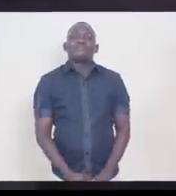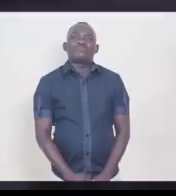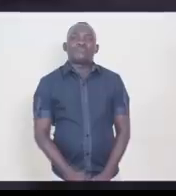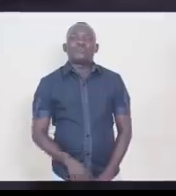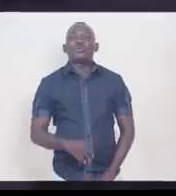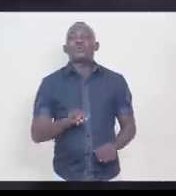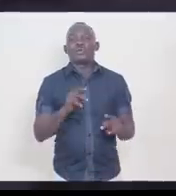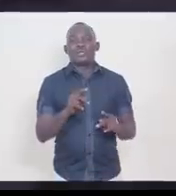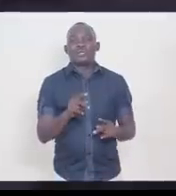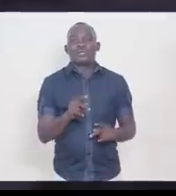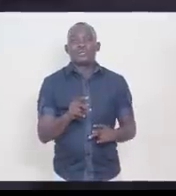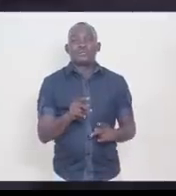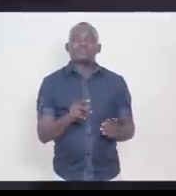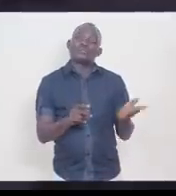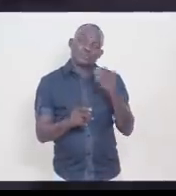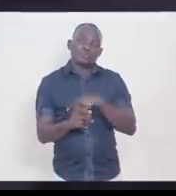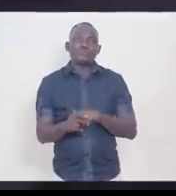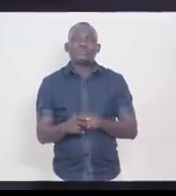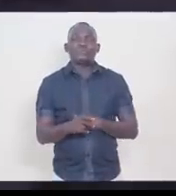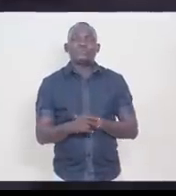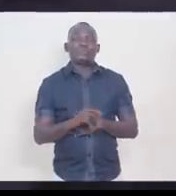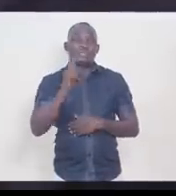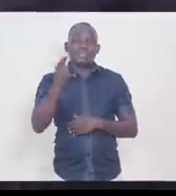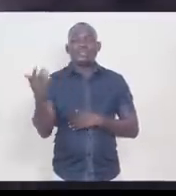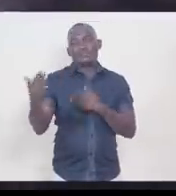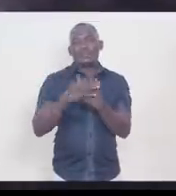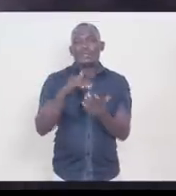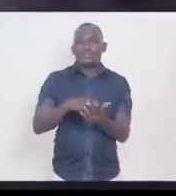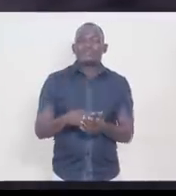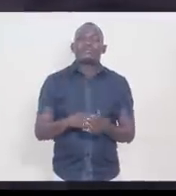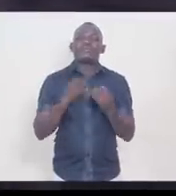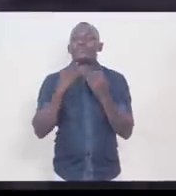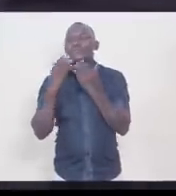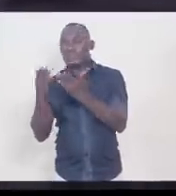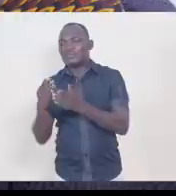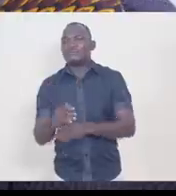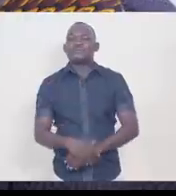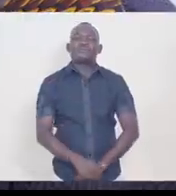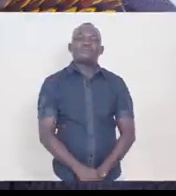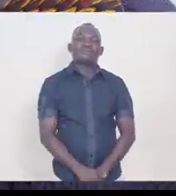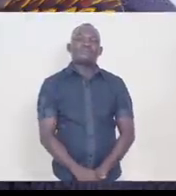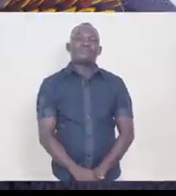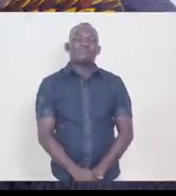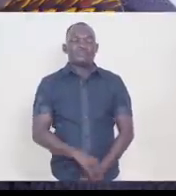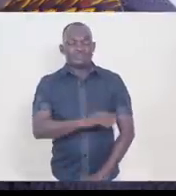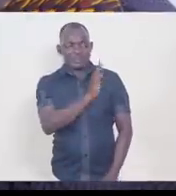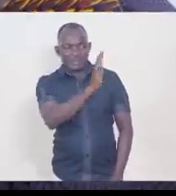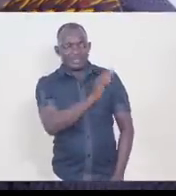So, why don't you just go and get okay? Thank you. Let's go. Hi, dear.